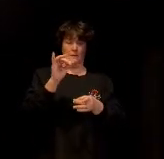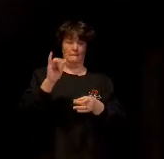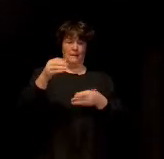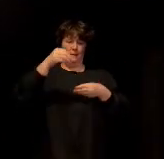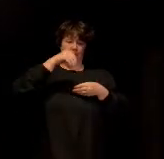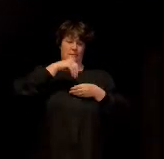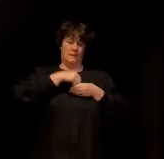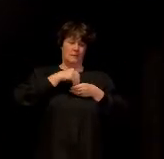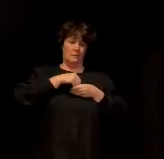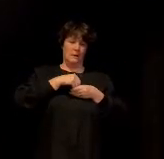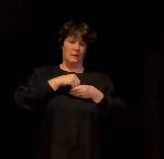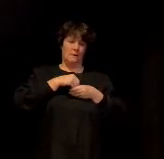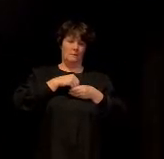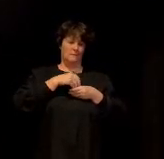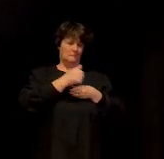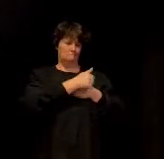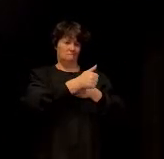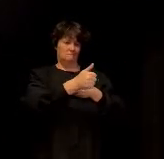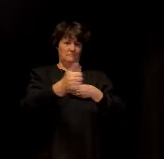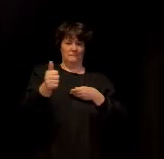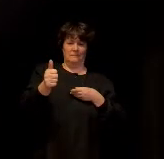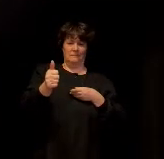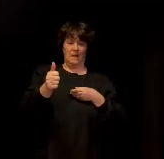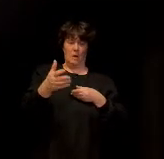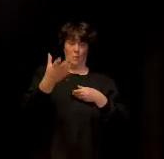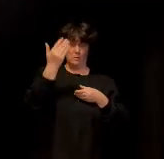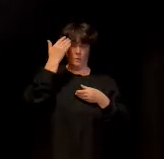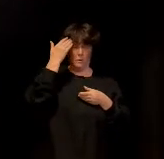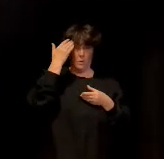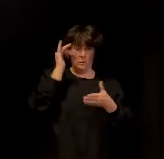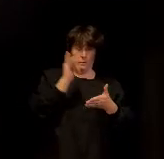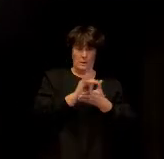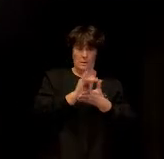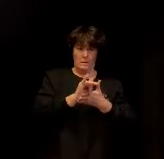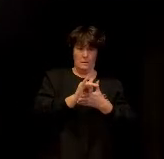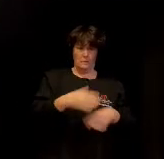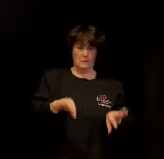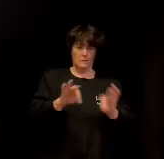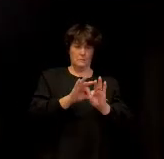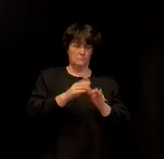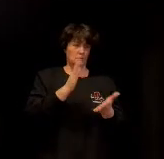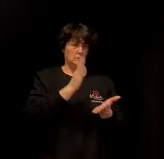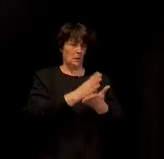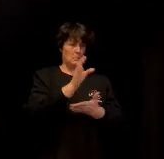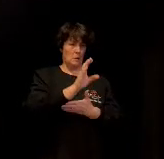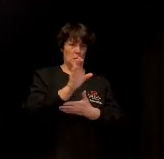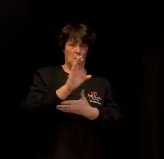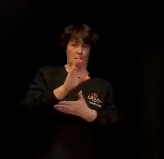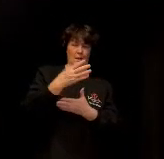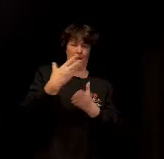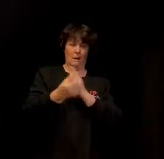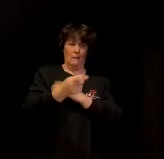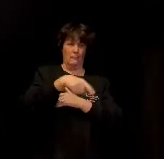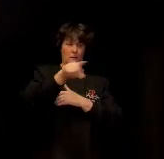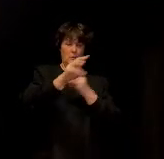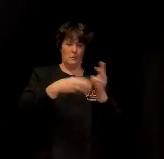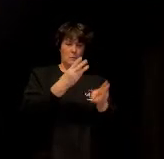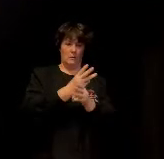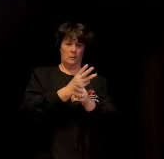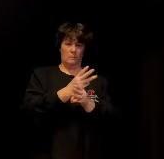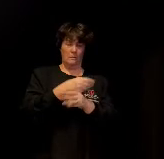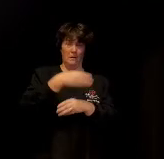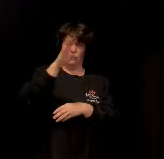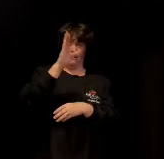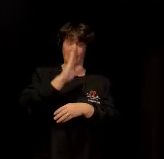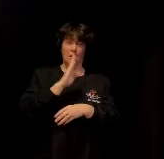man. I want you to know this because, again, quit looking out there. He's speaking. And